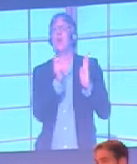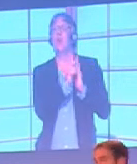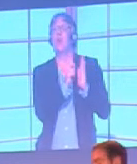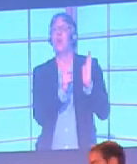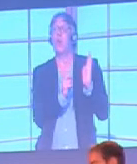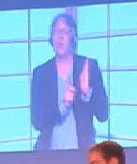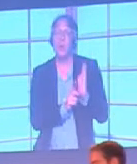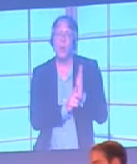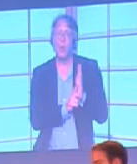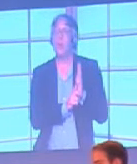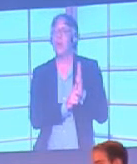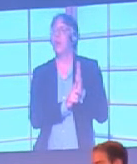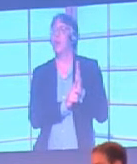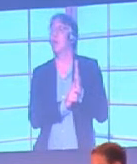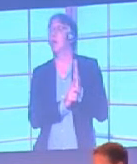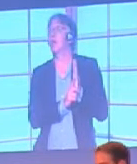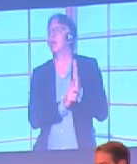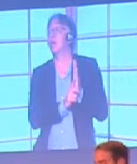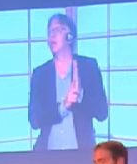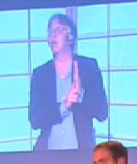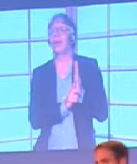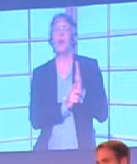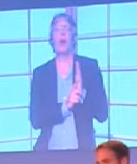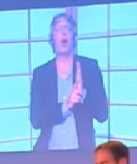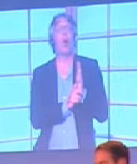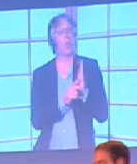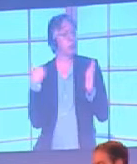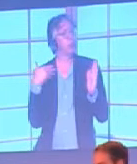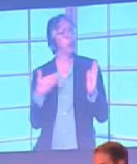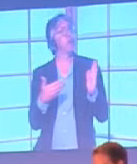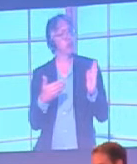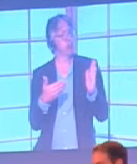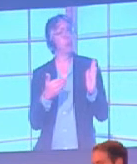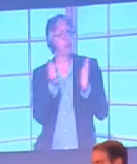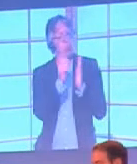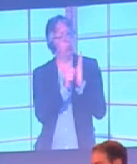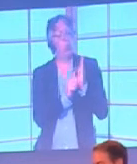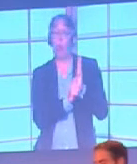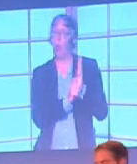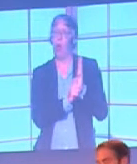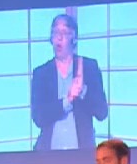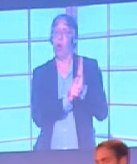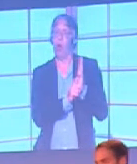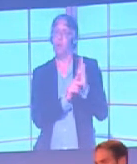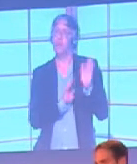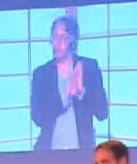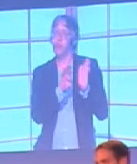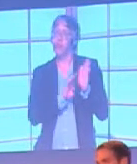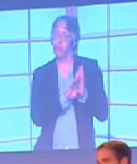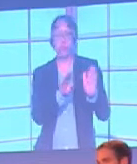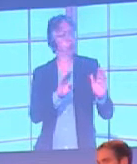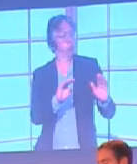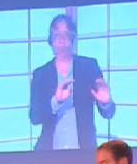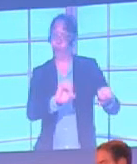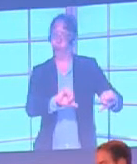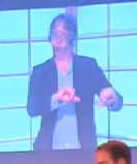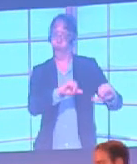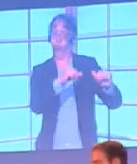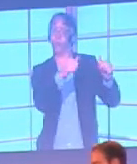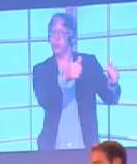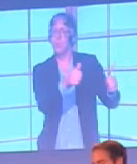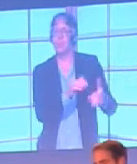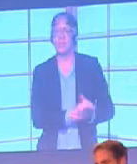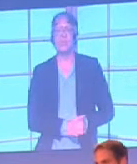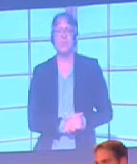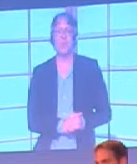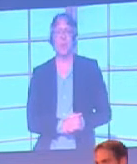has done a lot of progress, and we believe that it was a challenge for us, because when we went